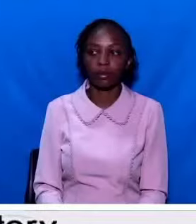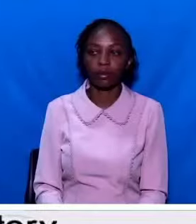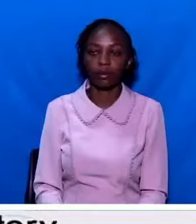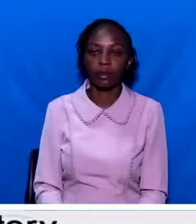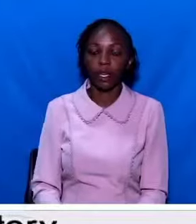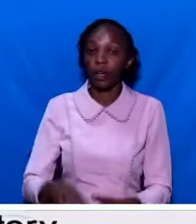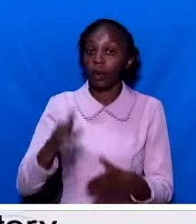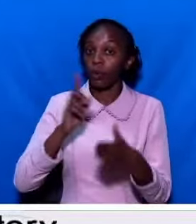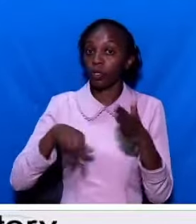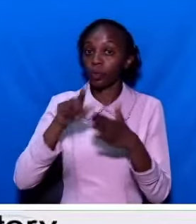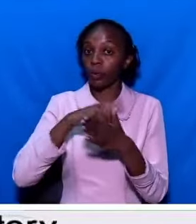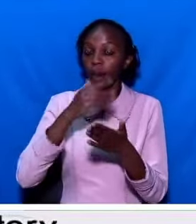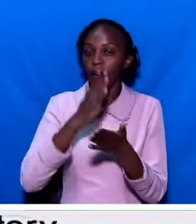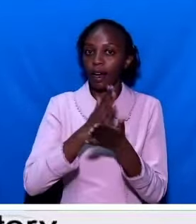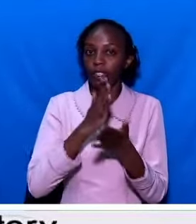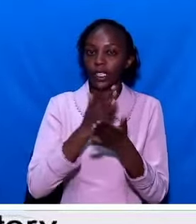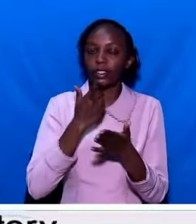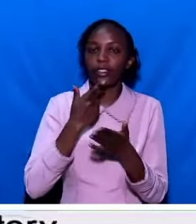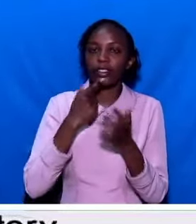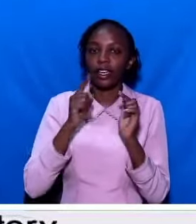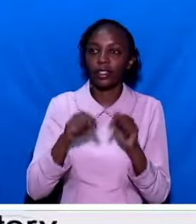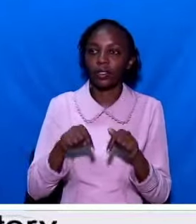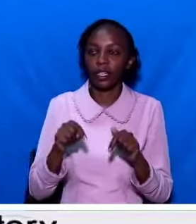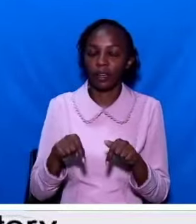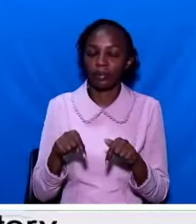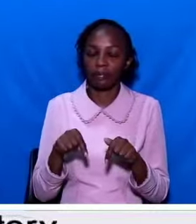saying today is that